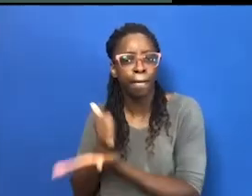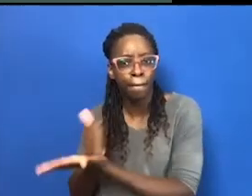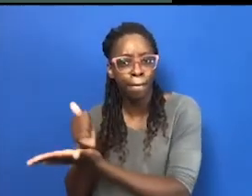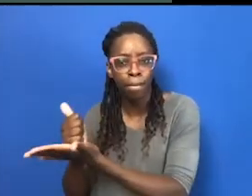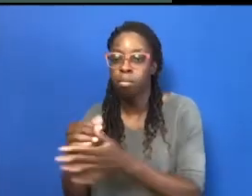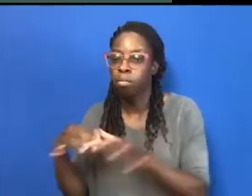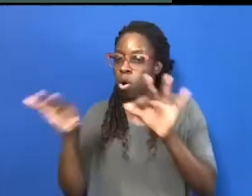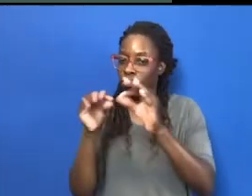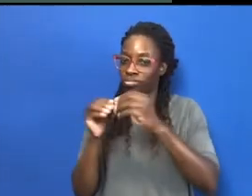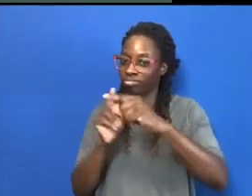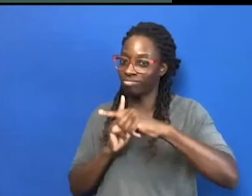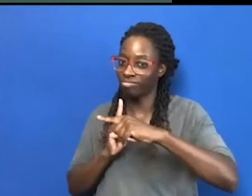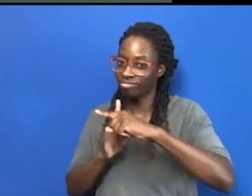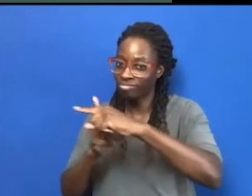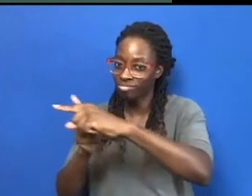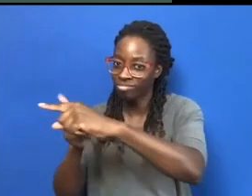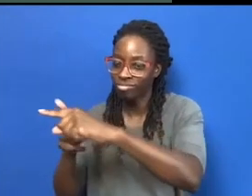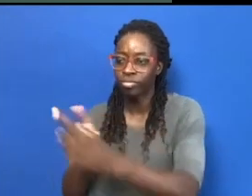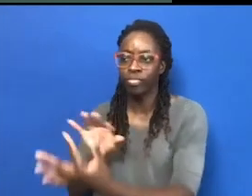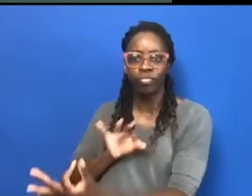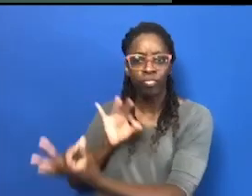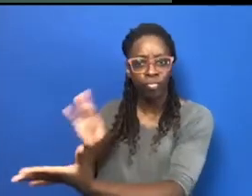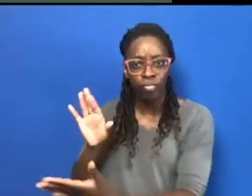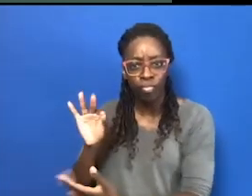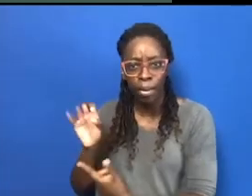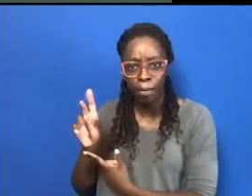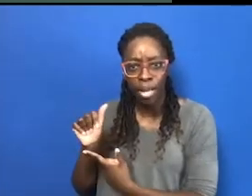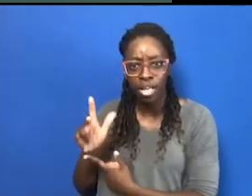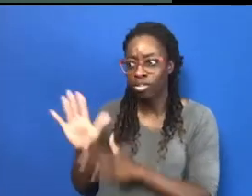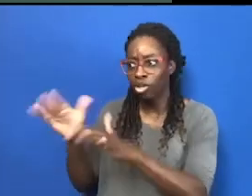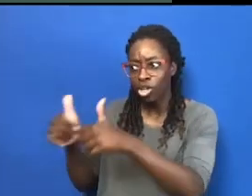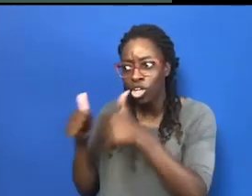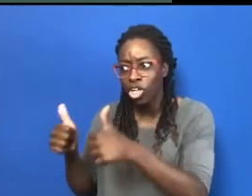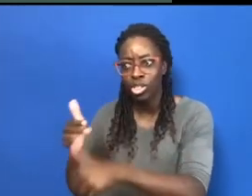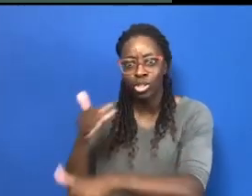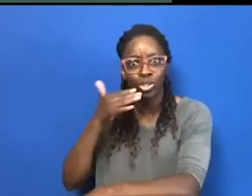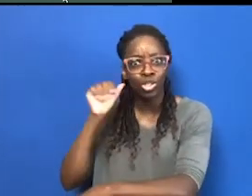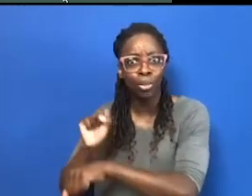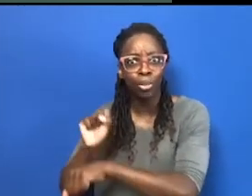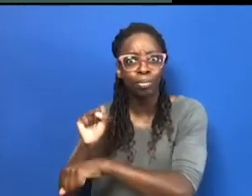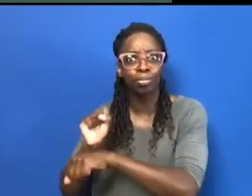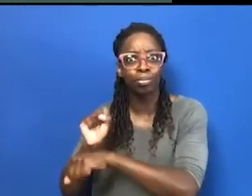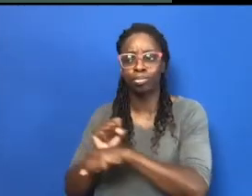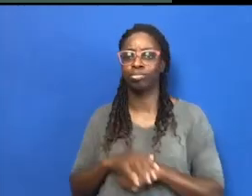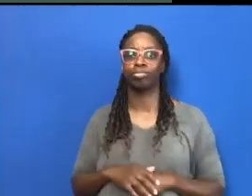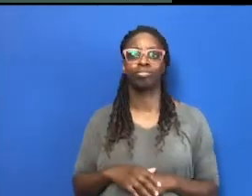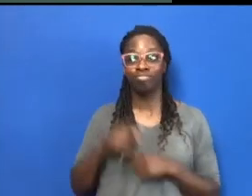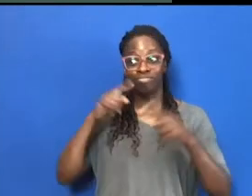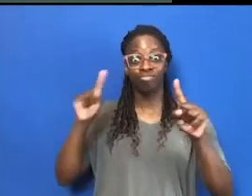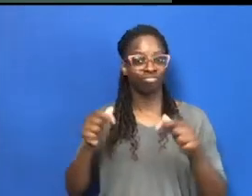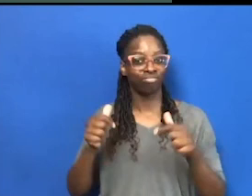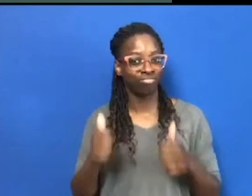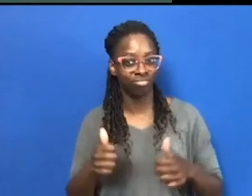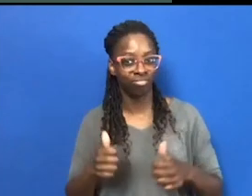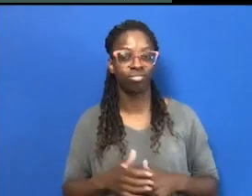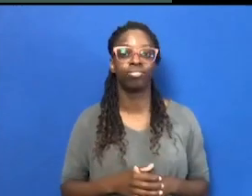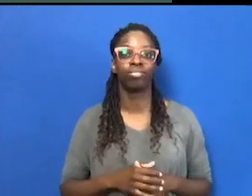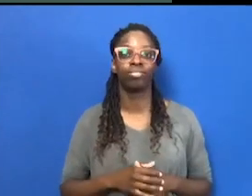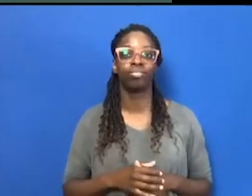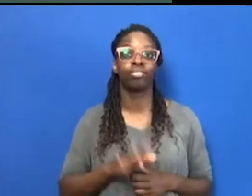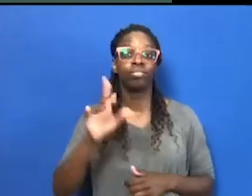child engages in the behavior that you're looking for. So let's look at what this might look like for the toilet paper mush